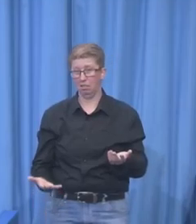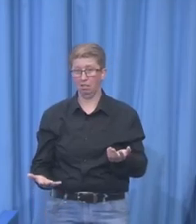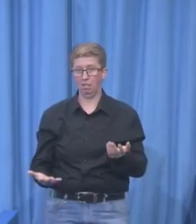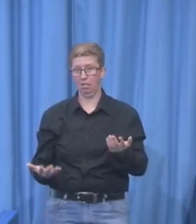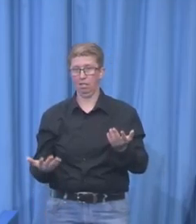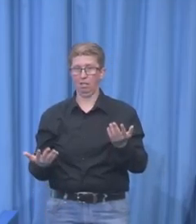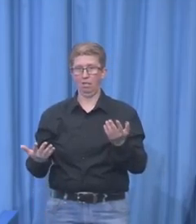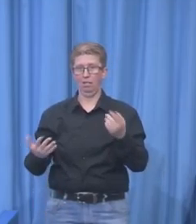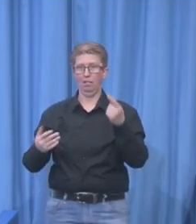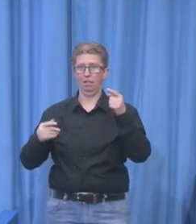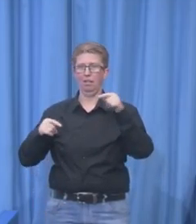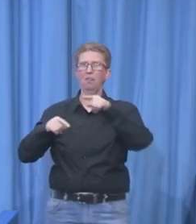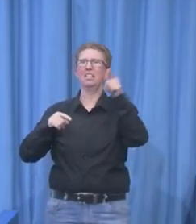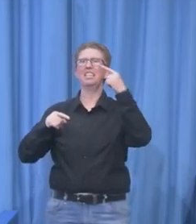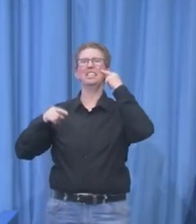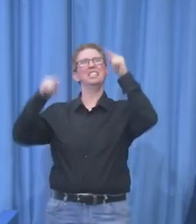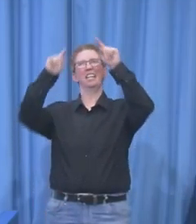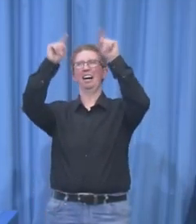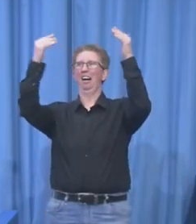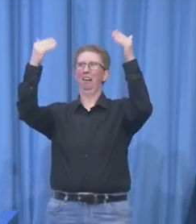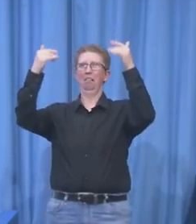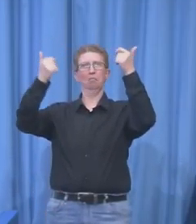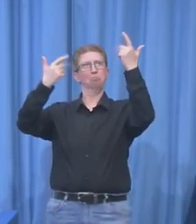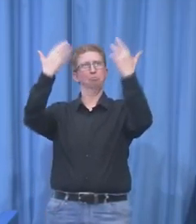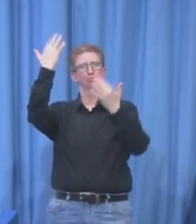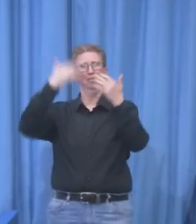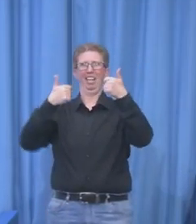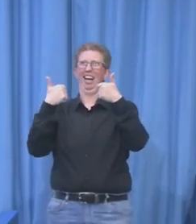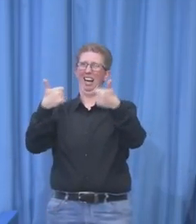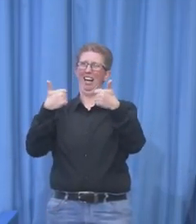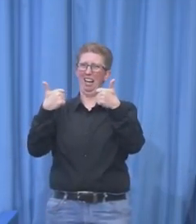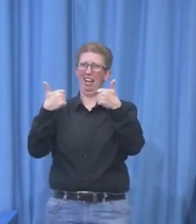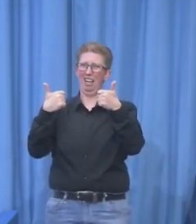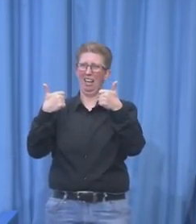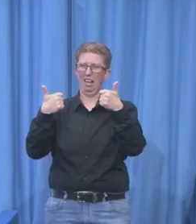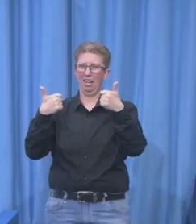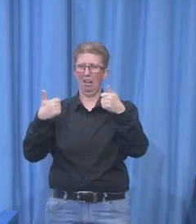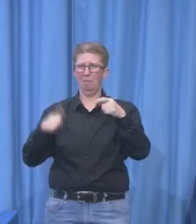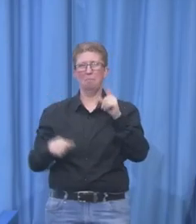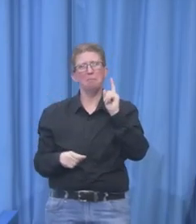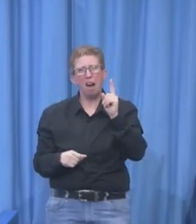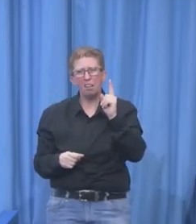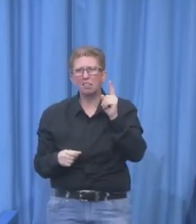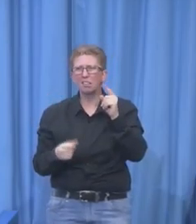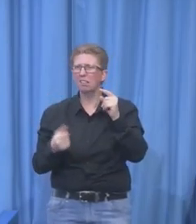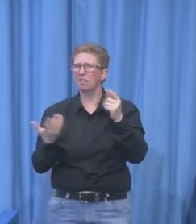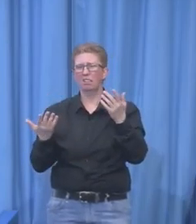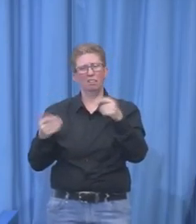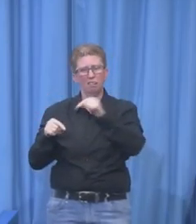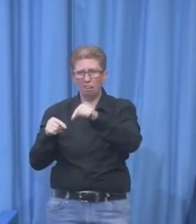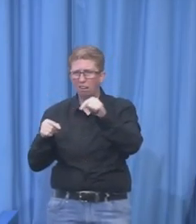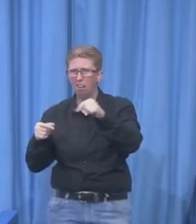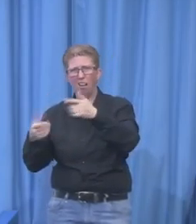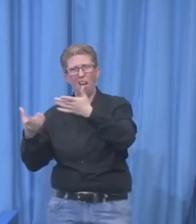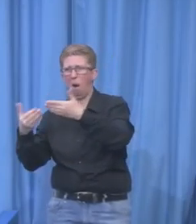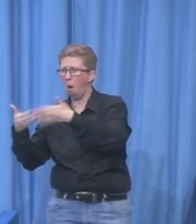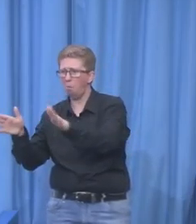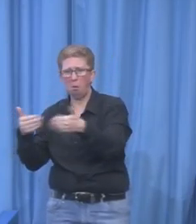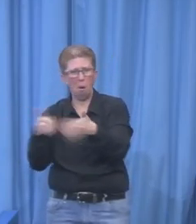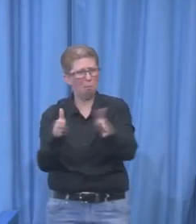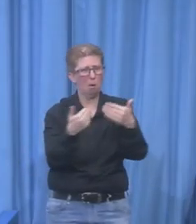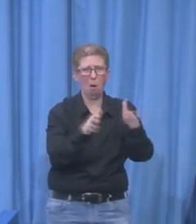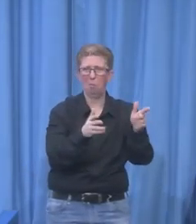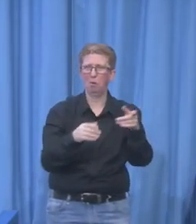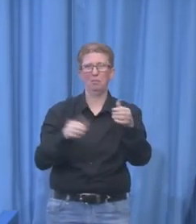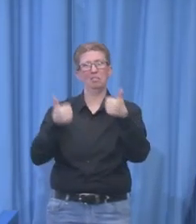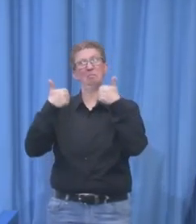set a target of a minimum of 3% of our workforce being people with disabilities. The average hourly wage